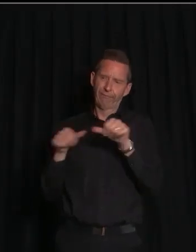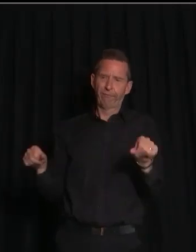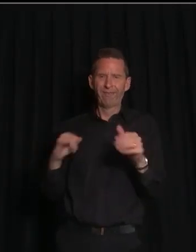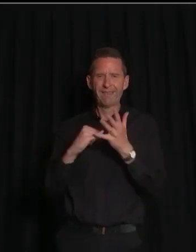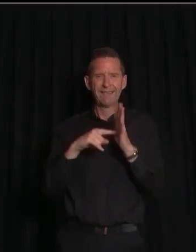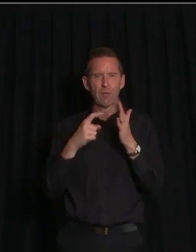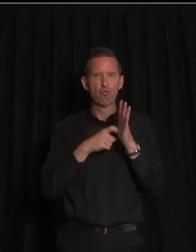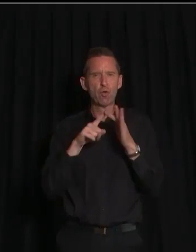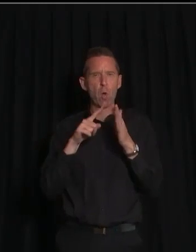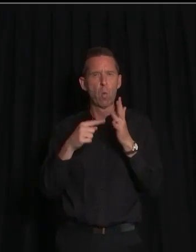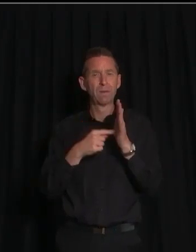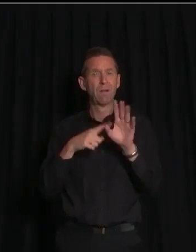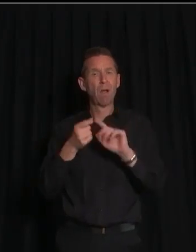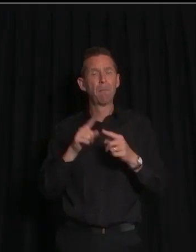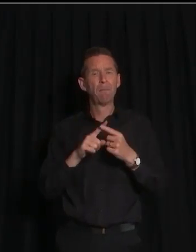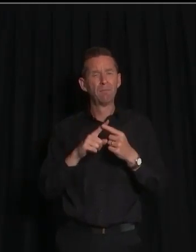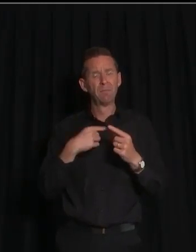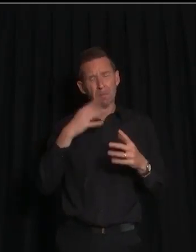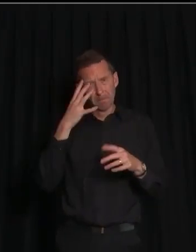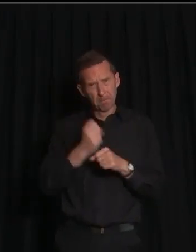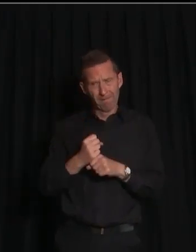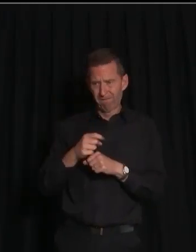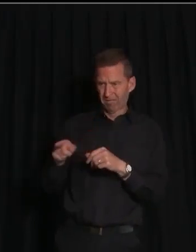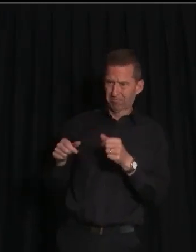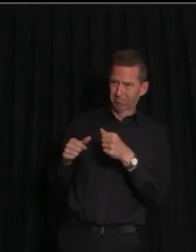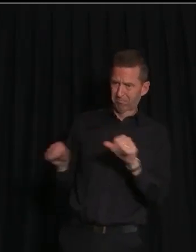I really believe stereotypes